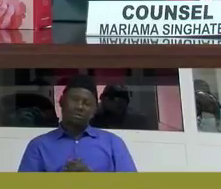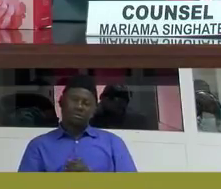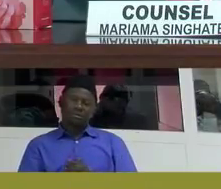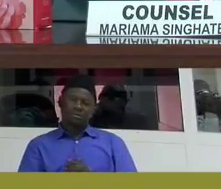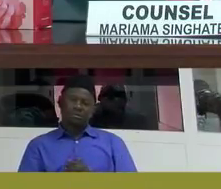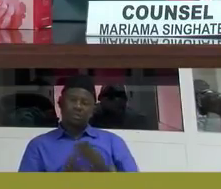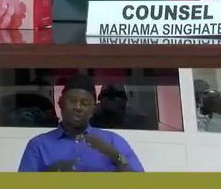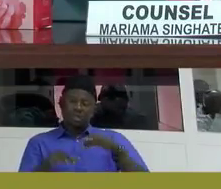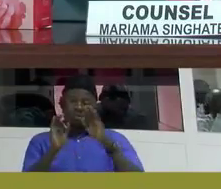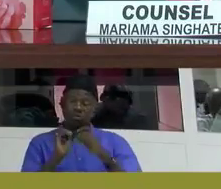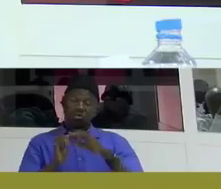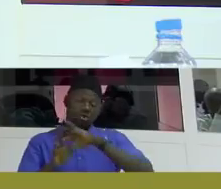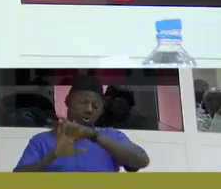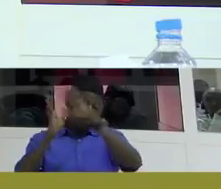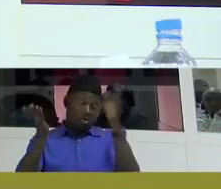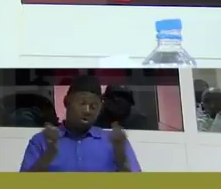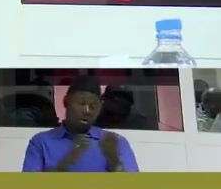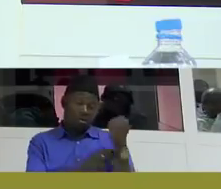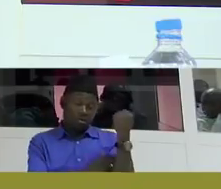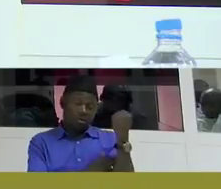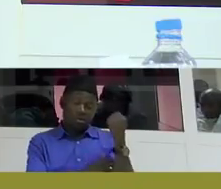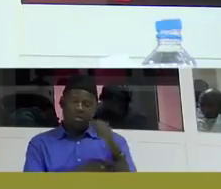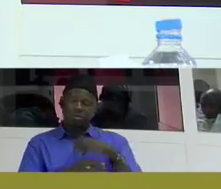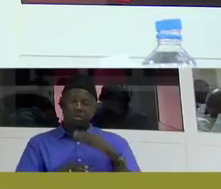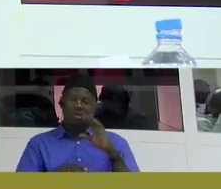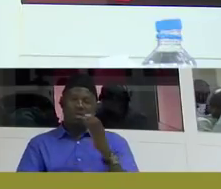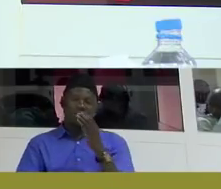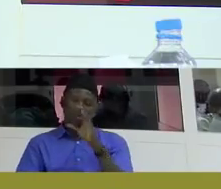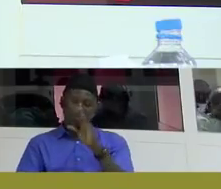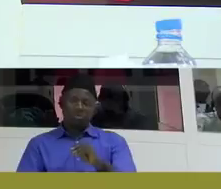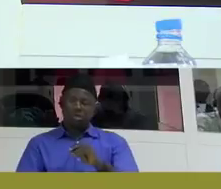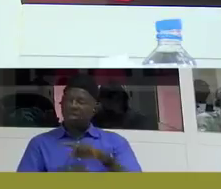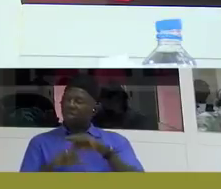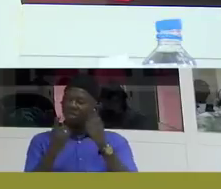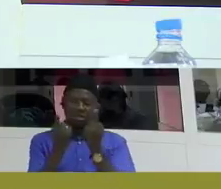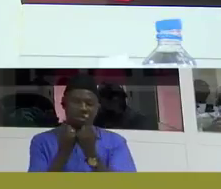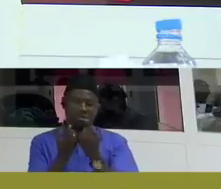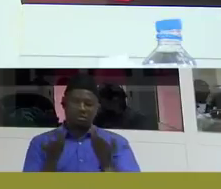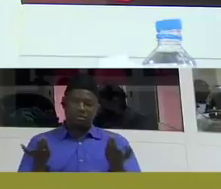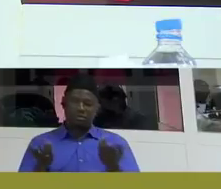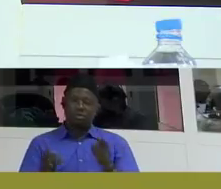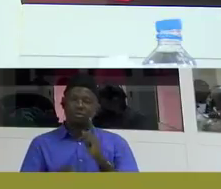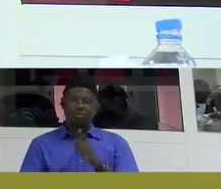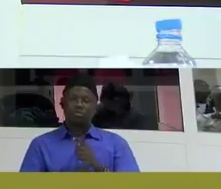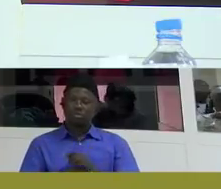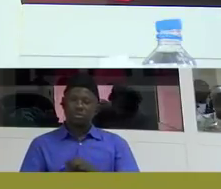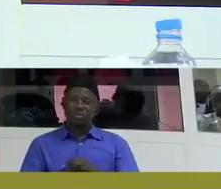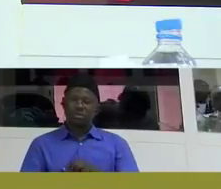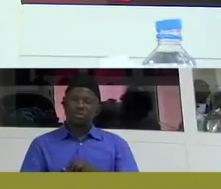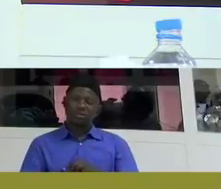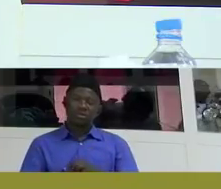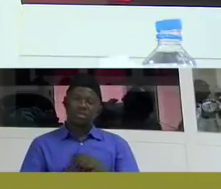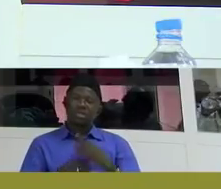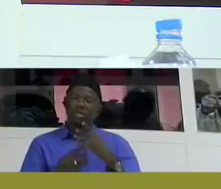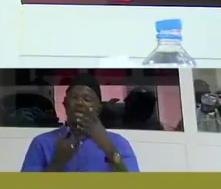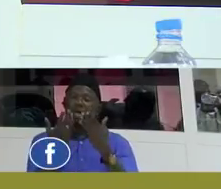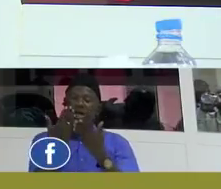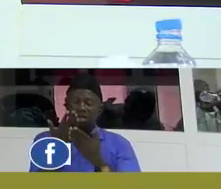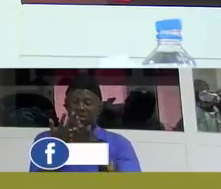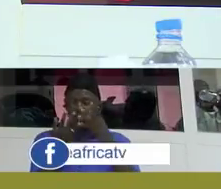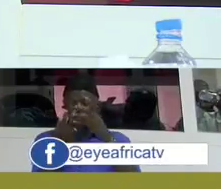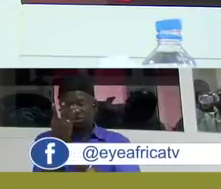He took all powers and he would do anything. But it is hand and glove.